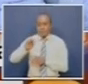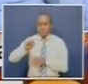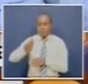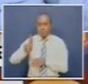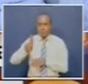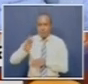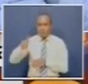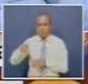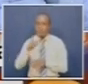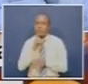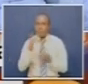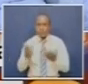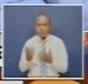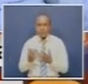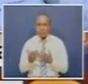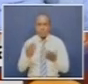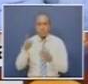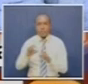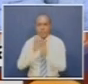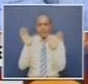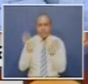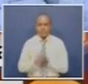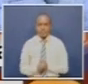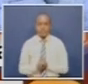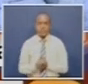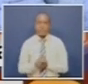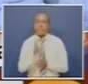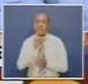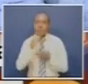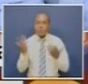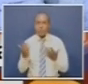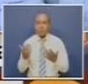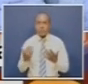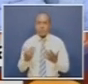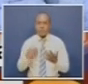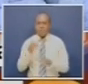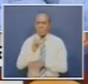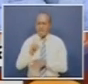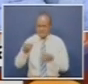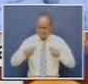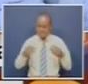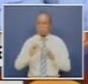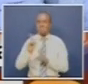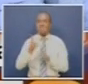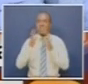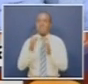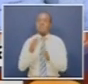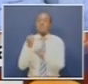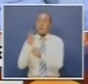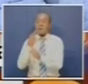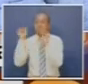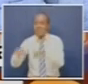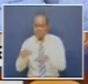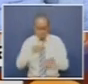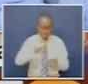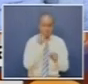this is the tone I'm talking about that maybe we need to get clarity on. He was actually saying, Hapana tisha sisi, kama mnaweza kuenda peke enu, sisi pia tunaenda peke